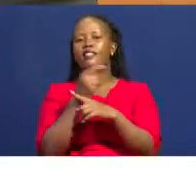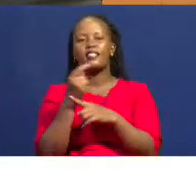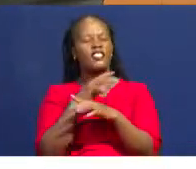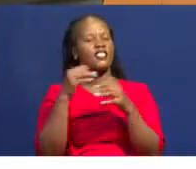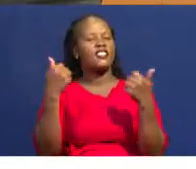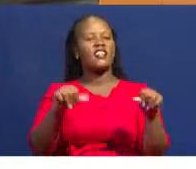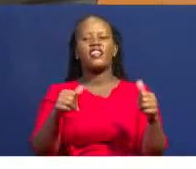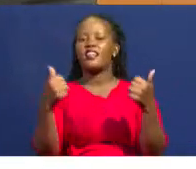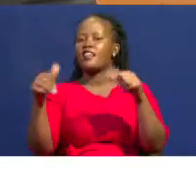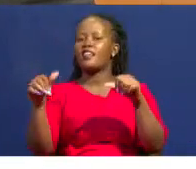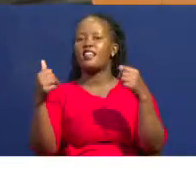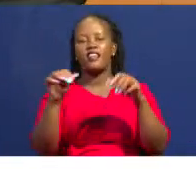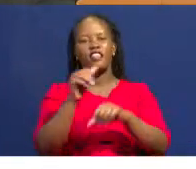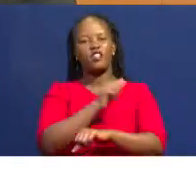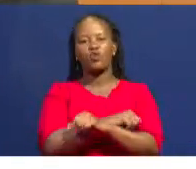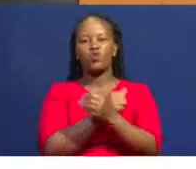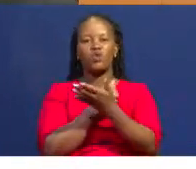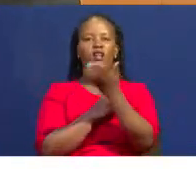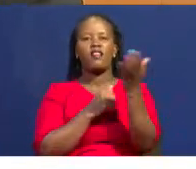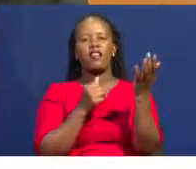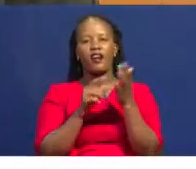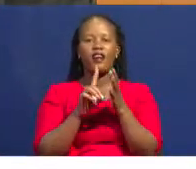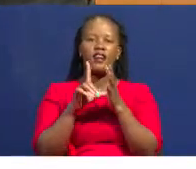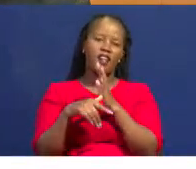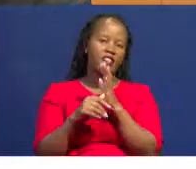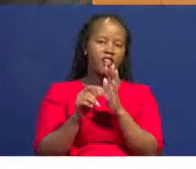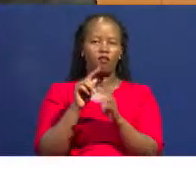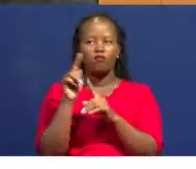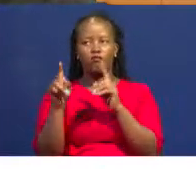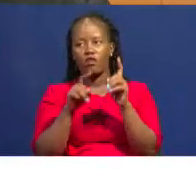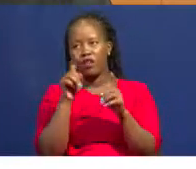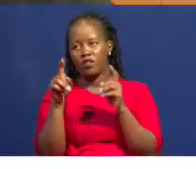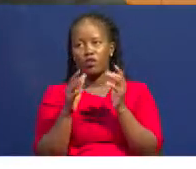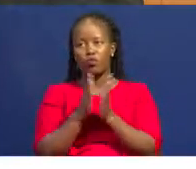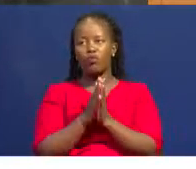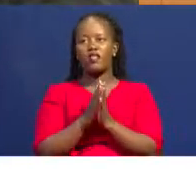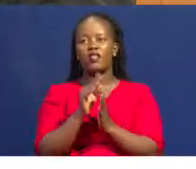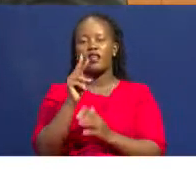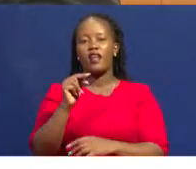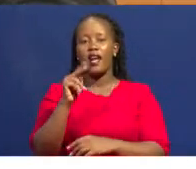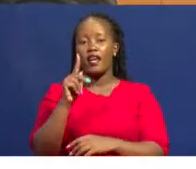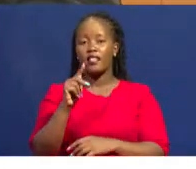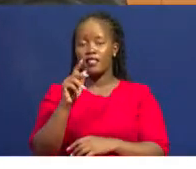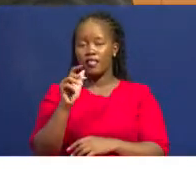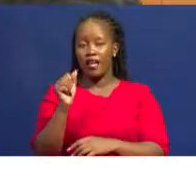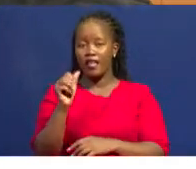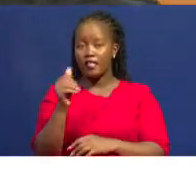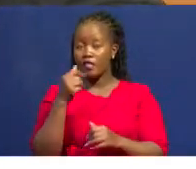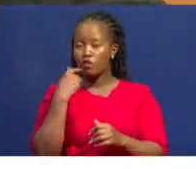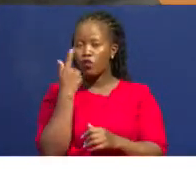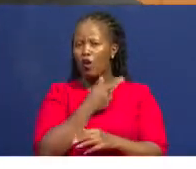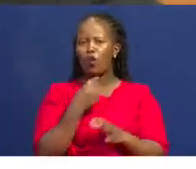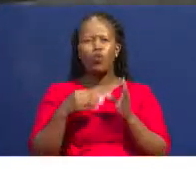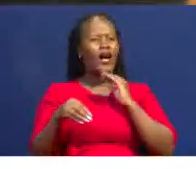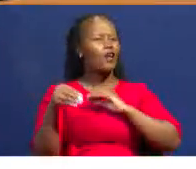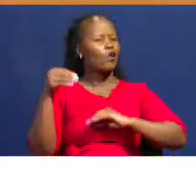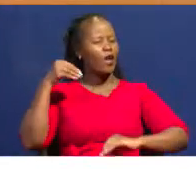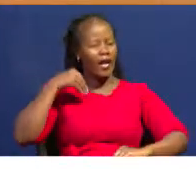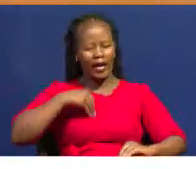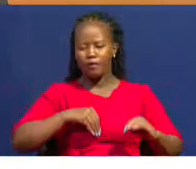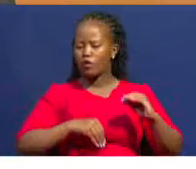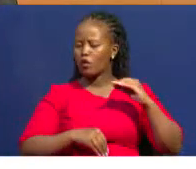you just go tested by NTSA, who are very corrupt. That is a fact. And let me say one thing here. We try